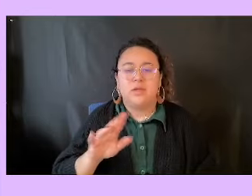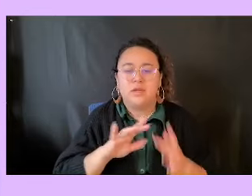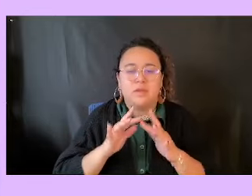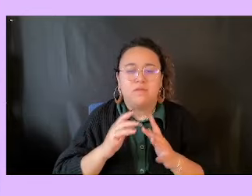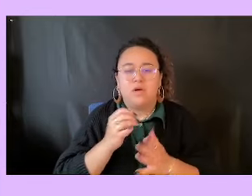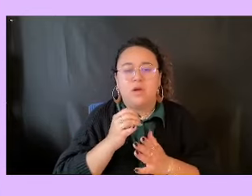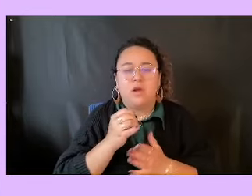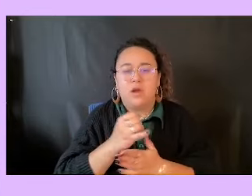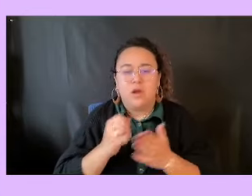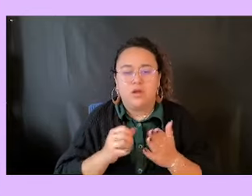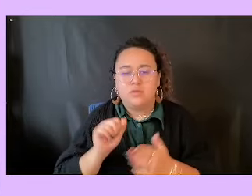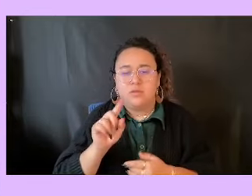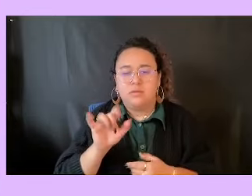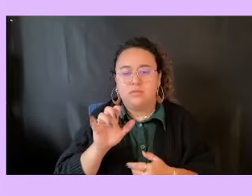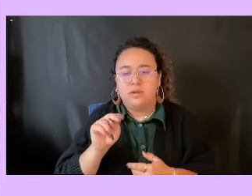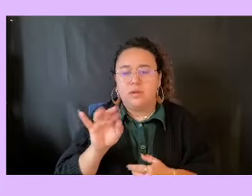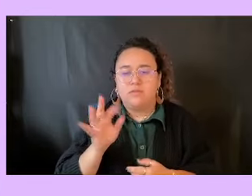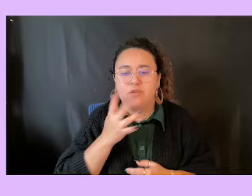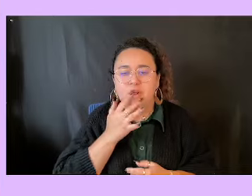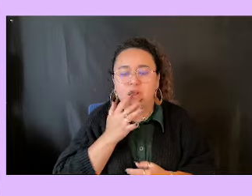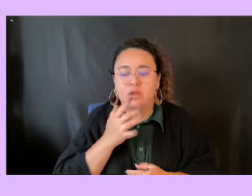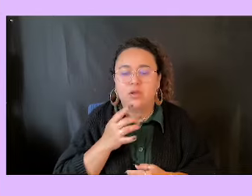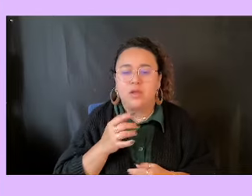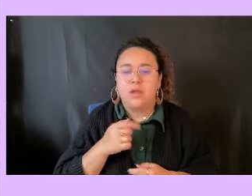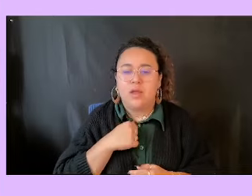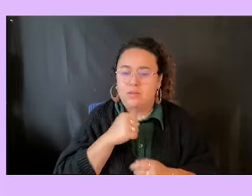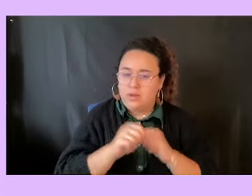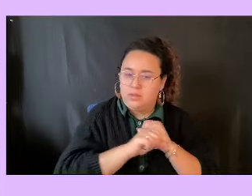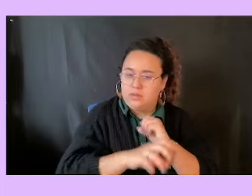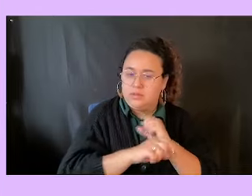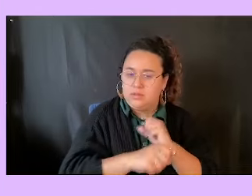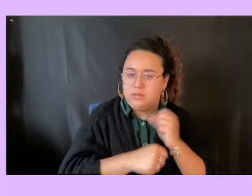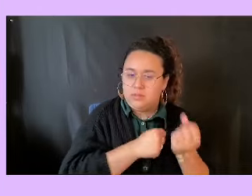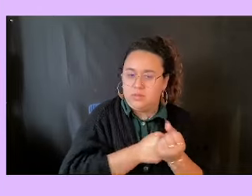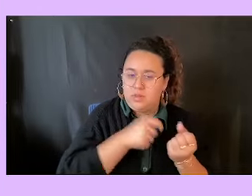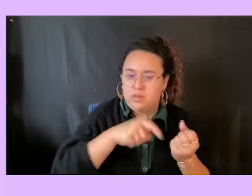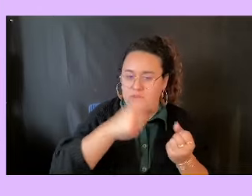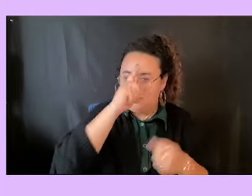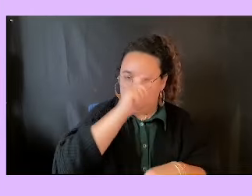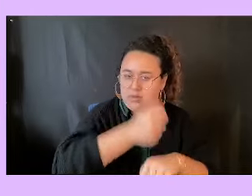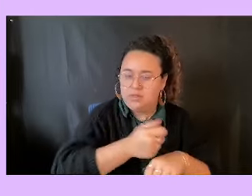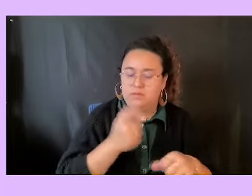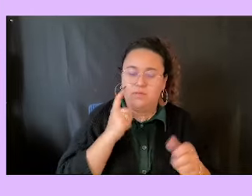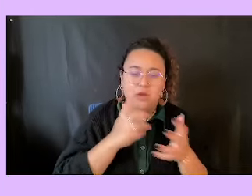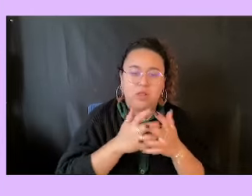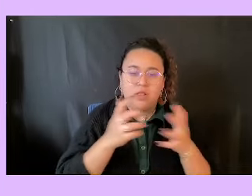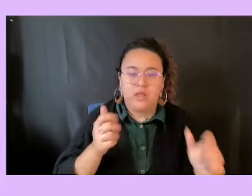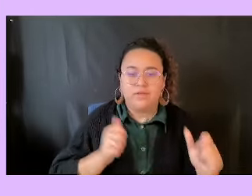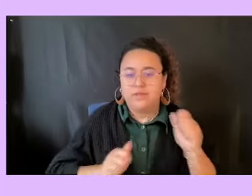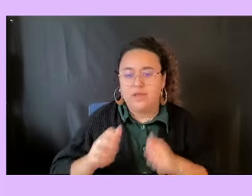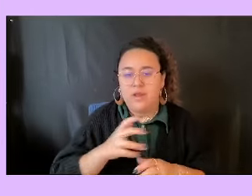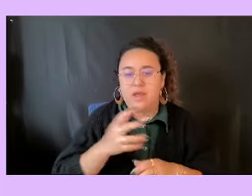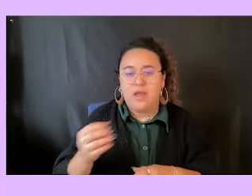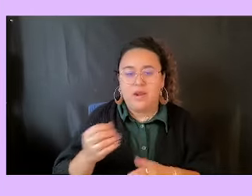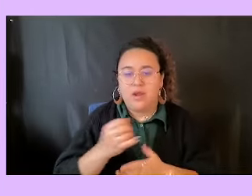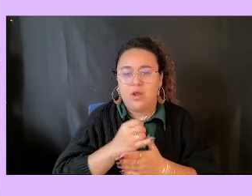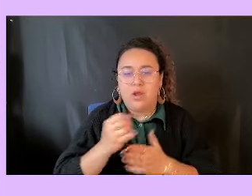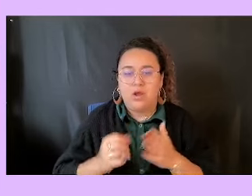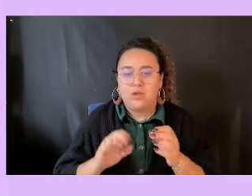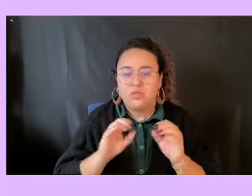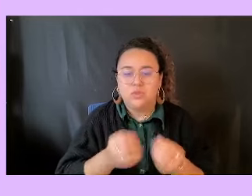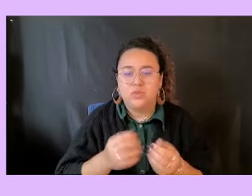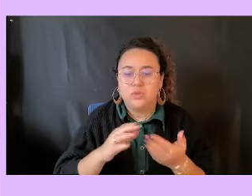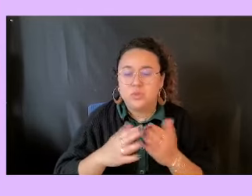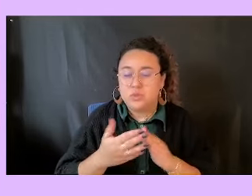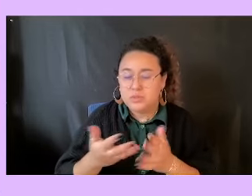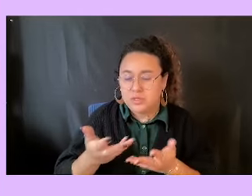There's this, like, I'm not endorsing this as a mindset, but I feel like for a lot of theaters and arts organizations, community